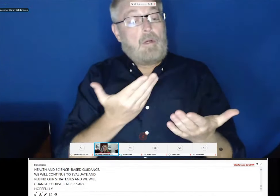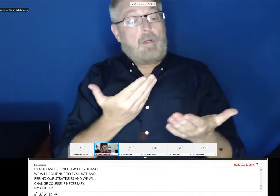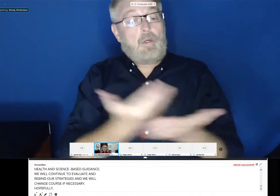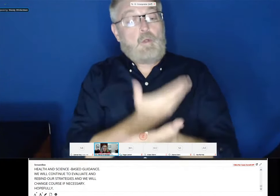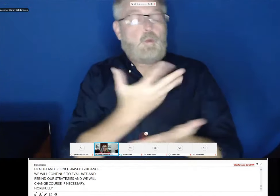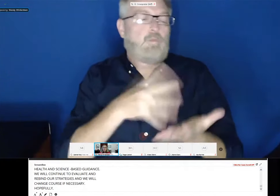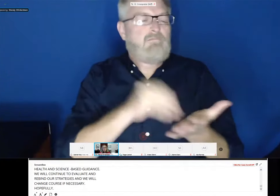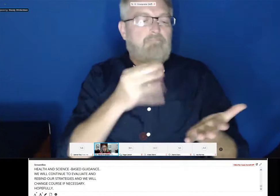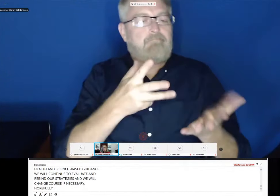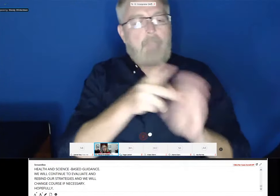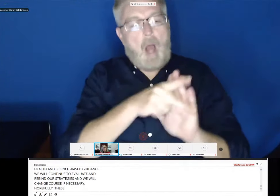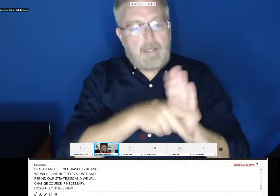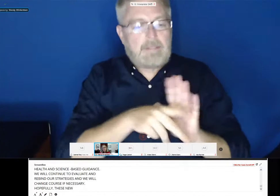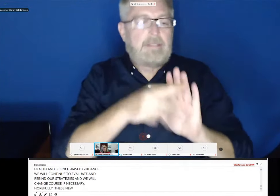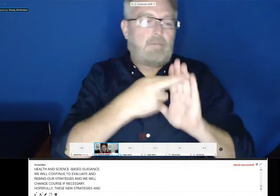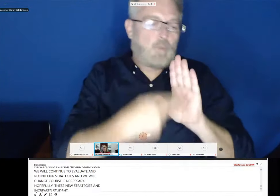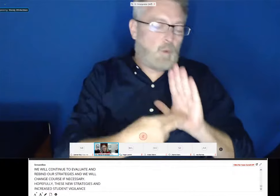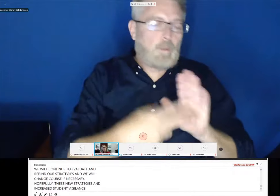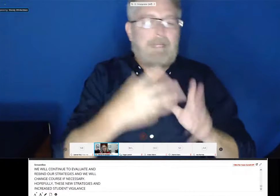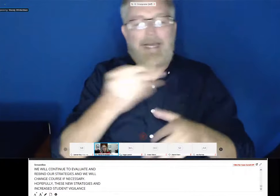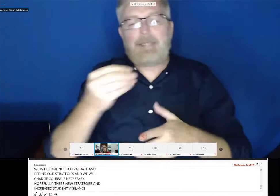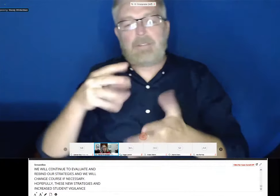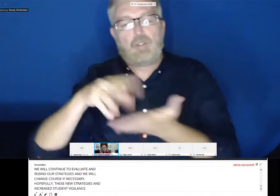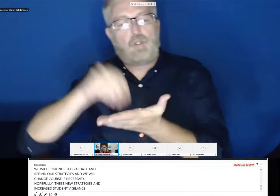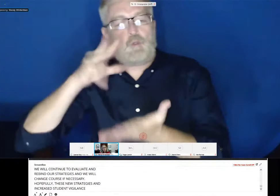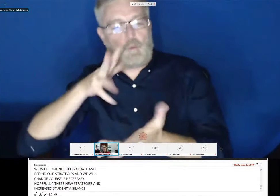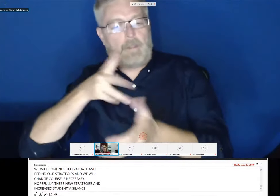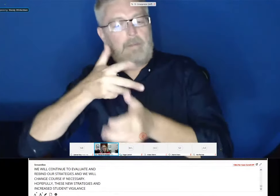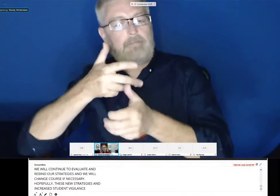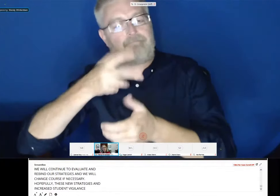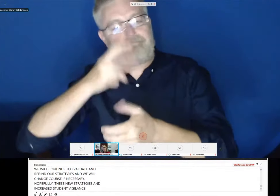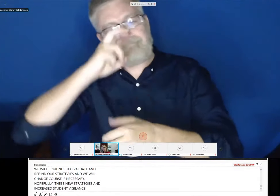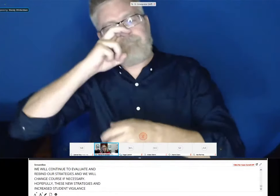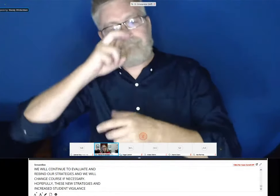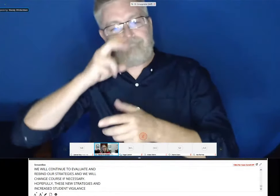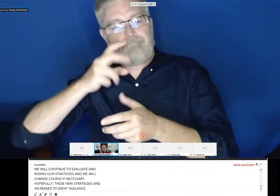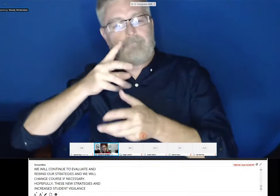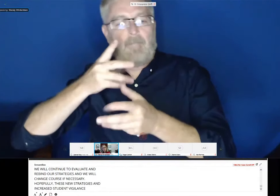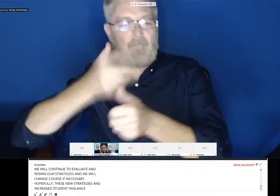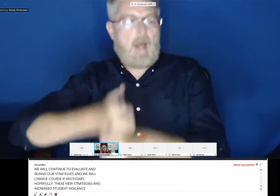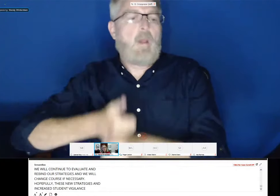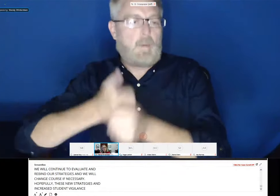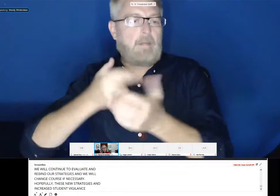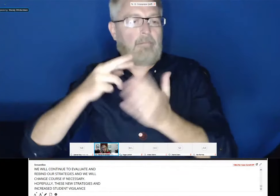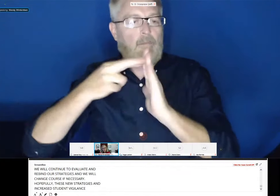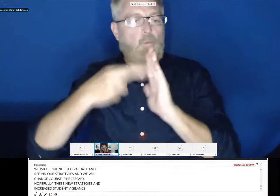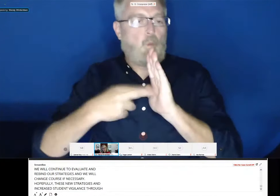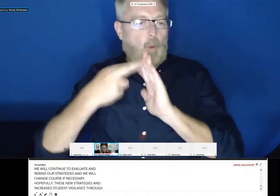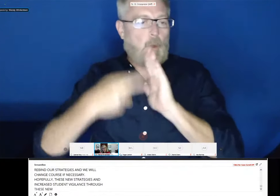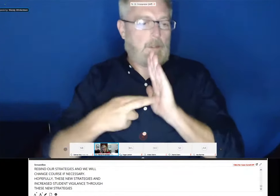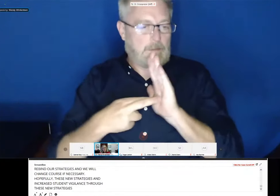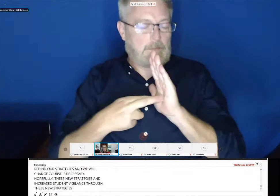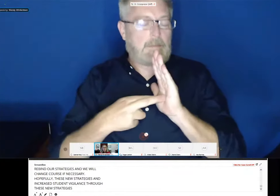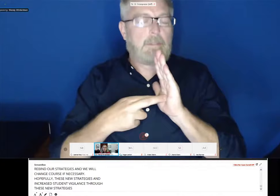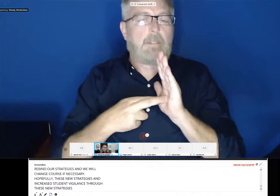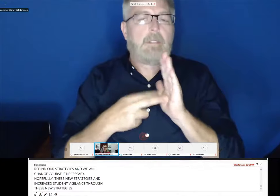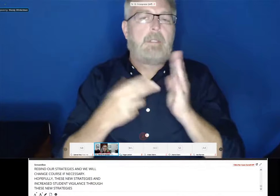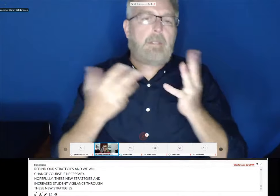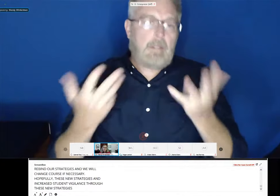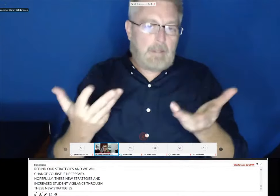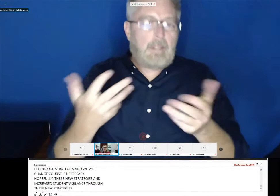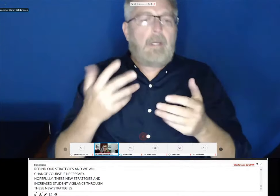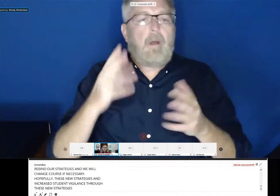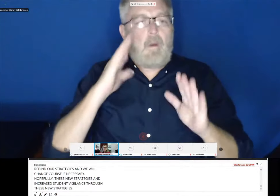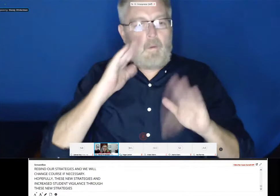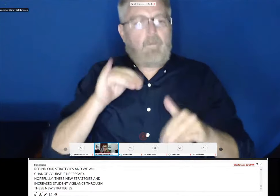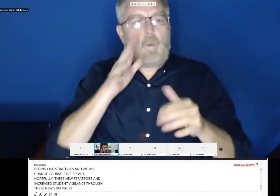vigilance through this through these new strategies and increased student vigilance, we will be